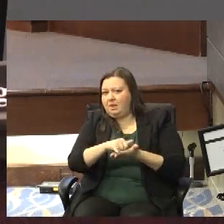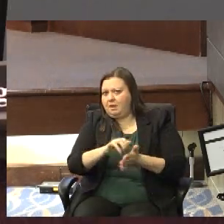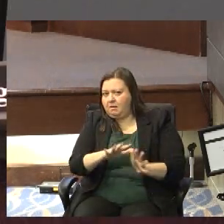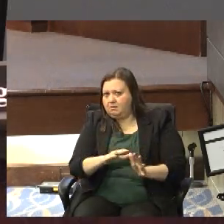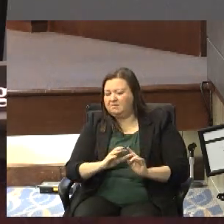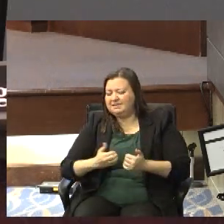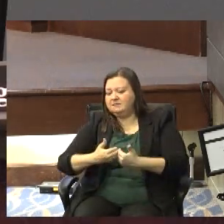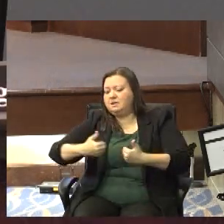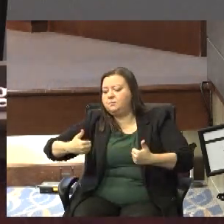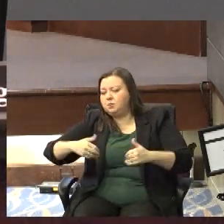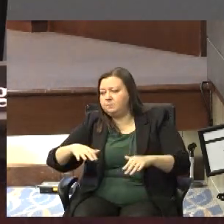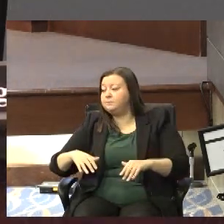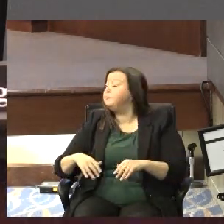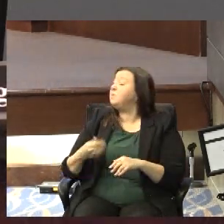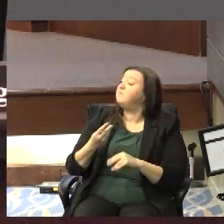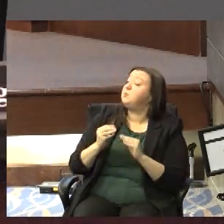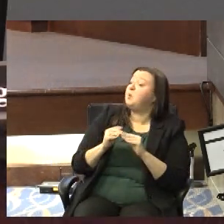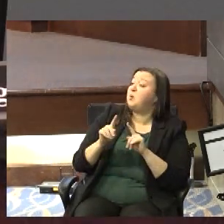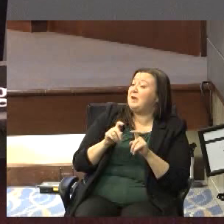more, sorry.